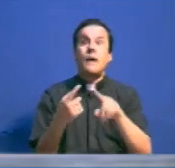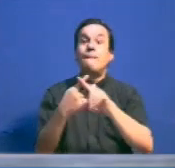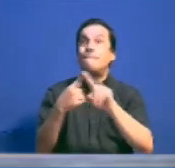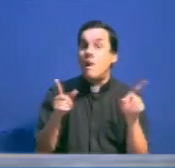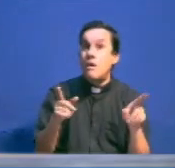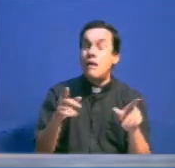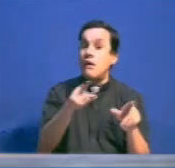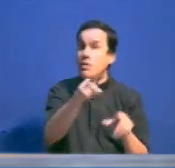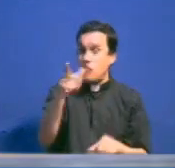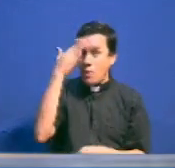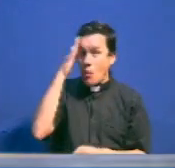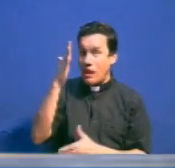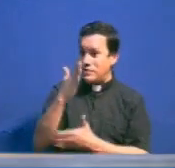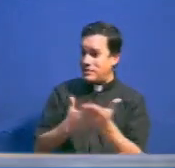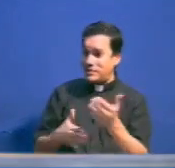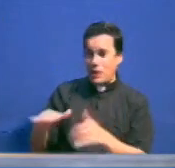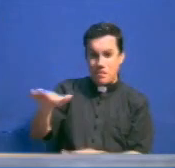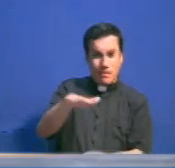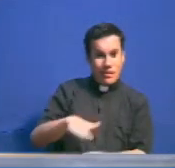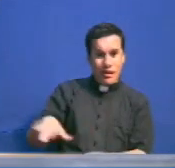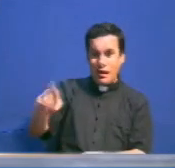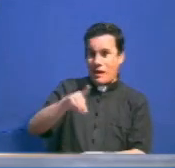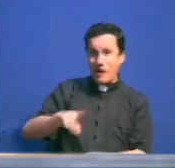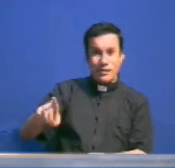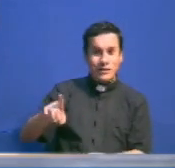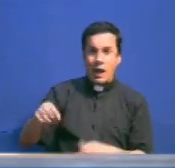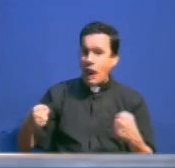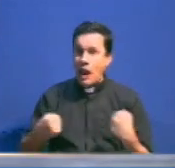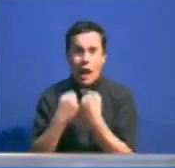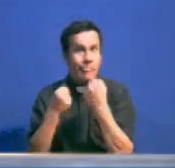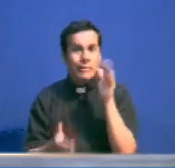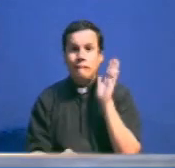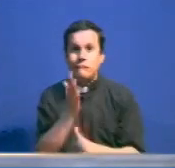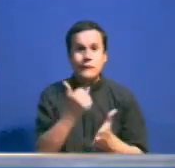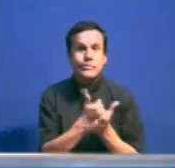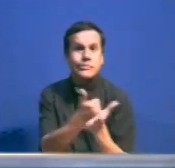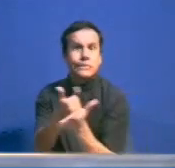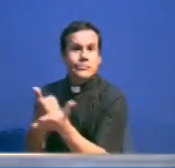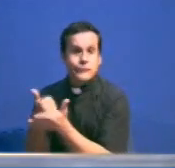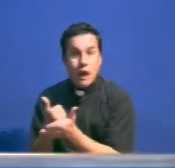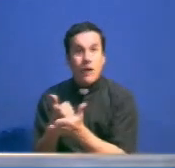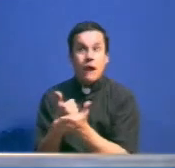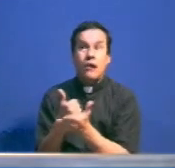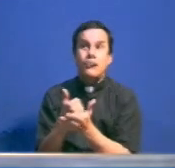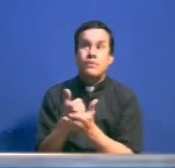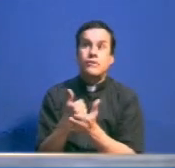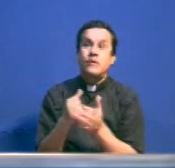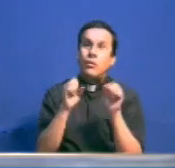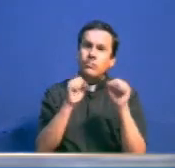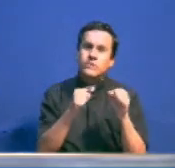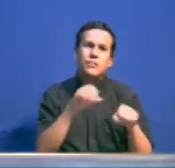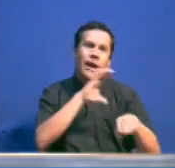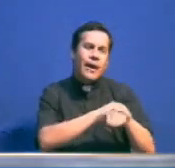and people have launched now an emergency response as an initiative of collecting